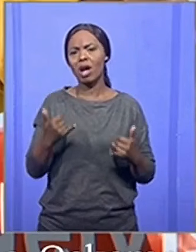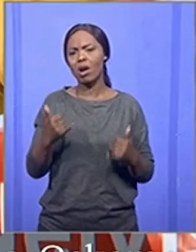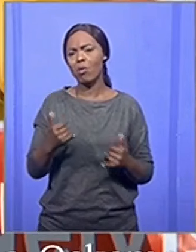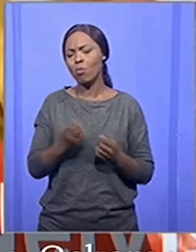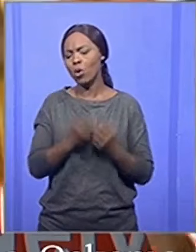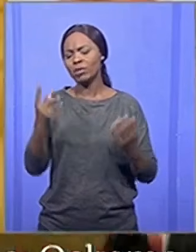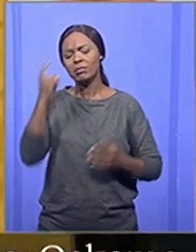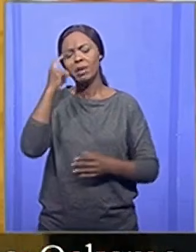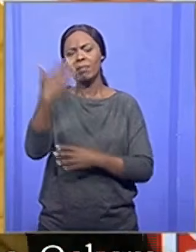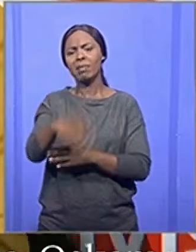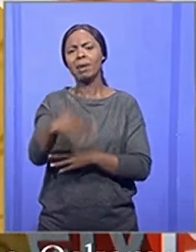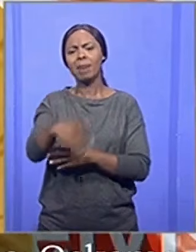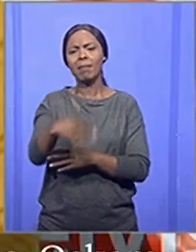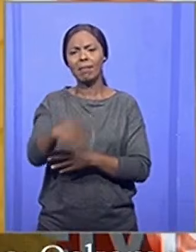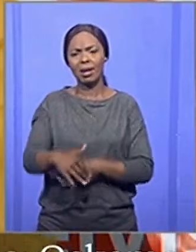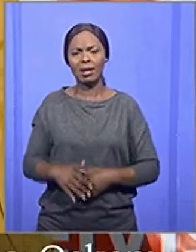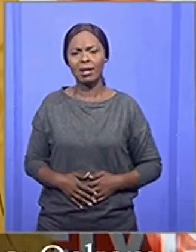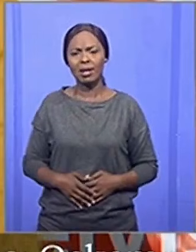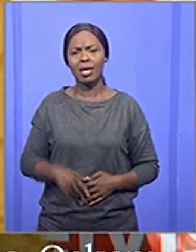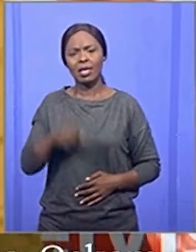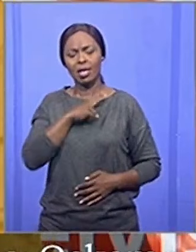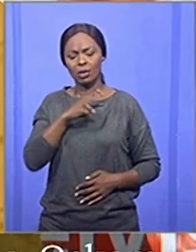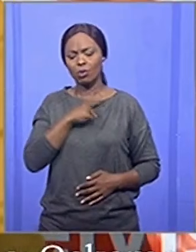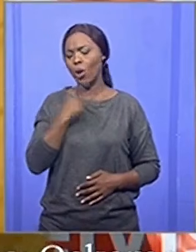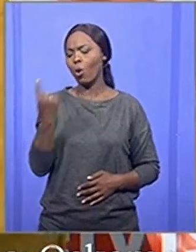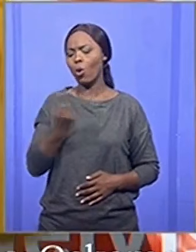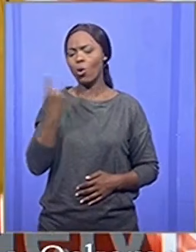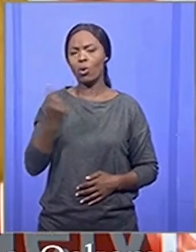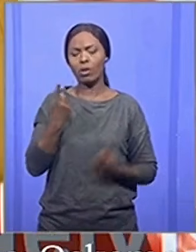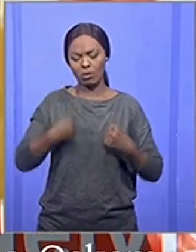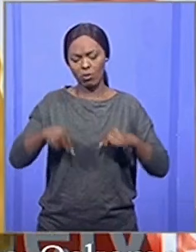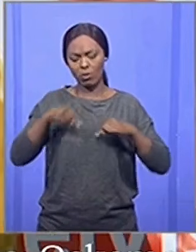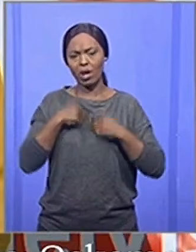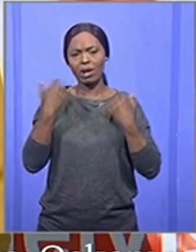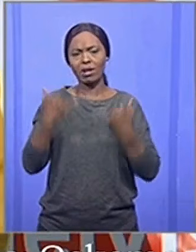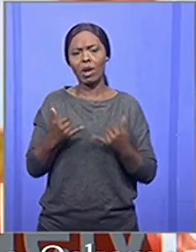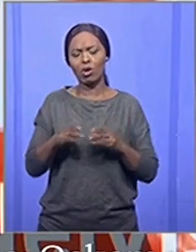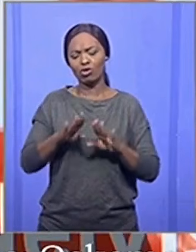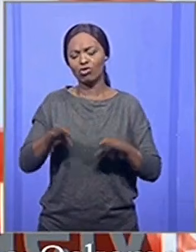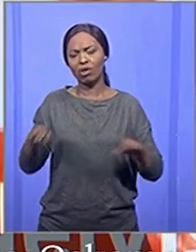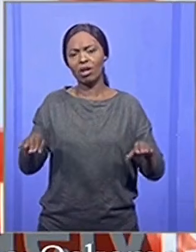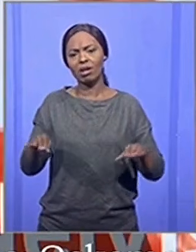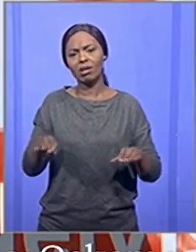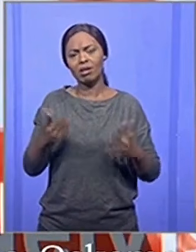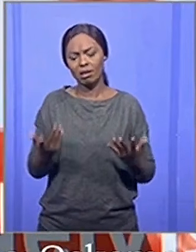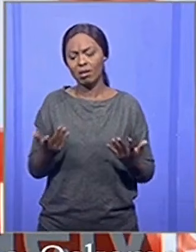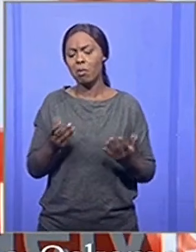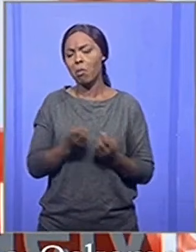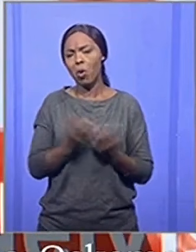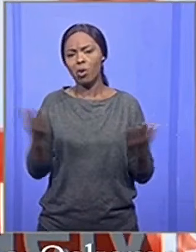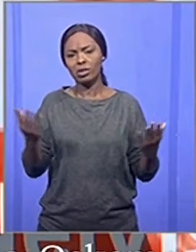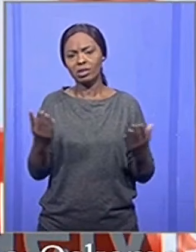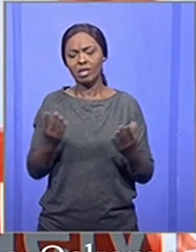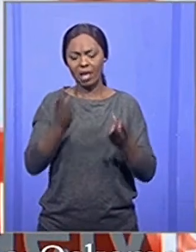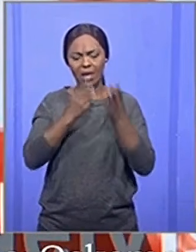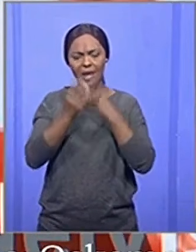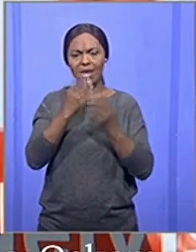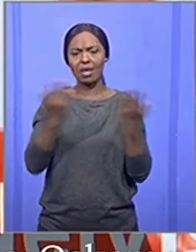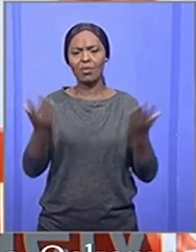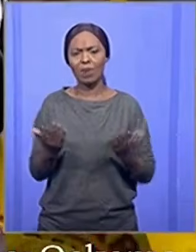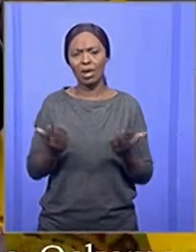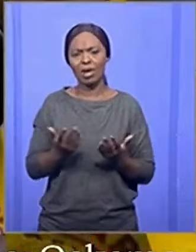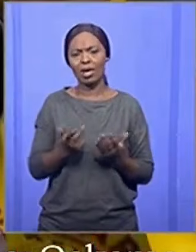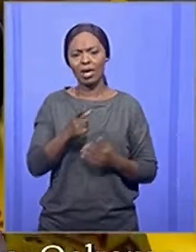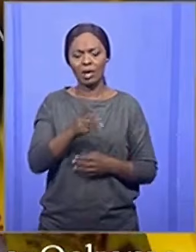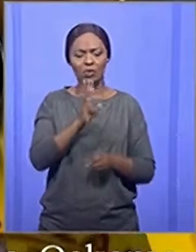kids, so-called. That is why we are the only one who have children who are learning in mud